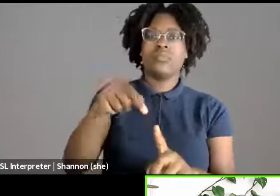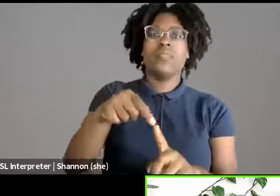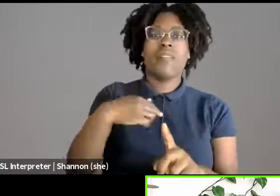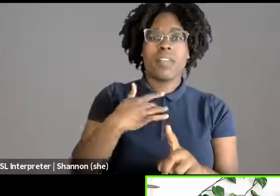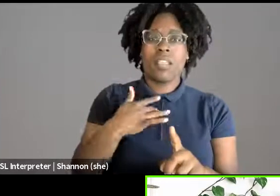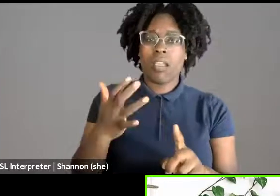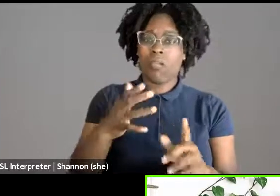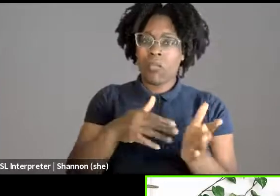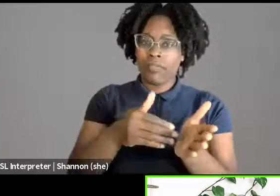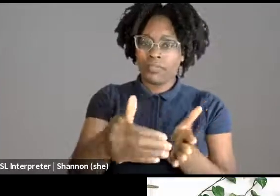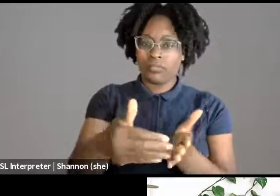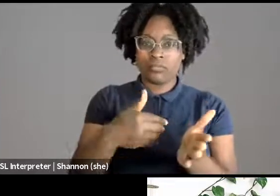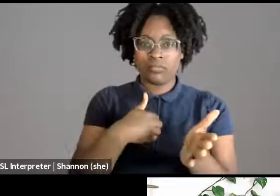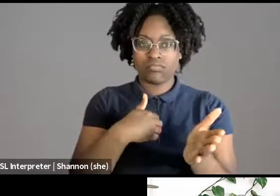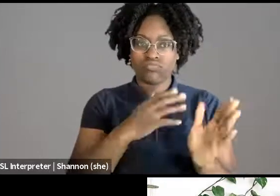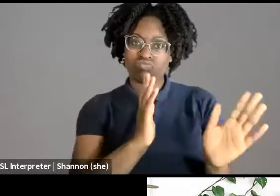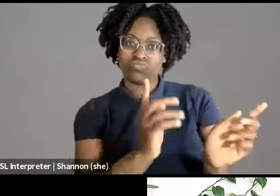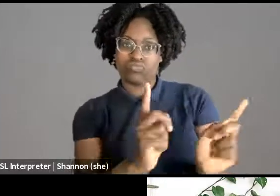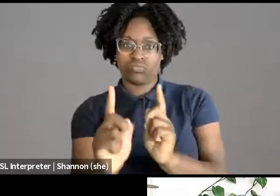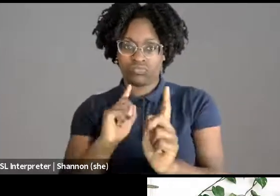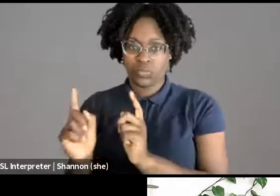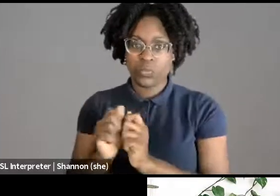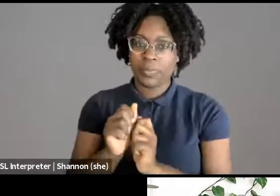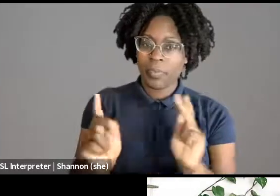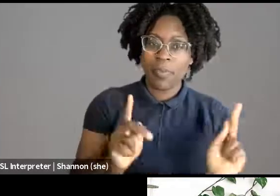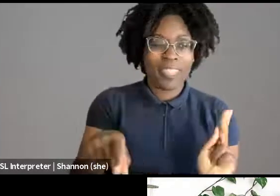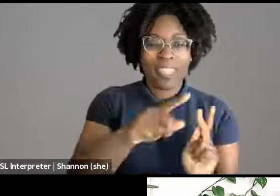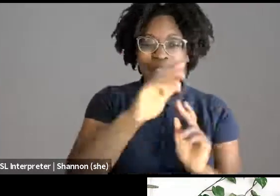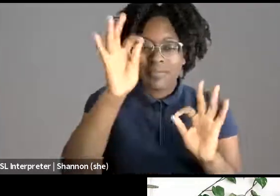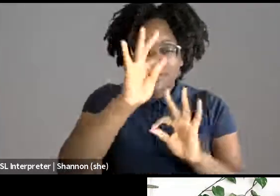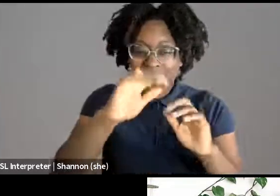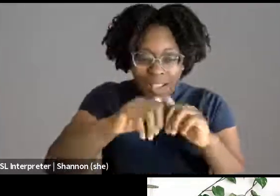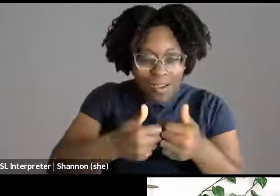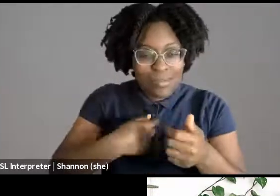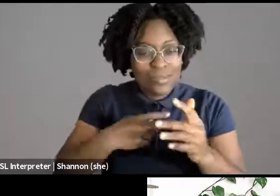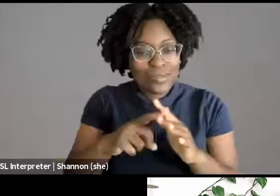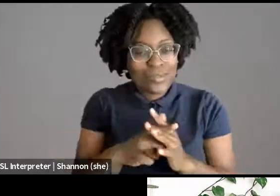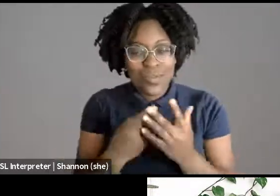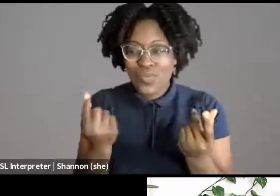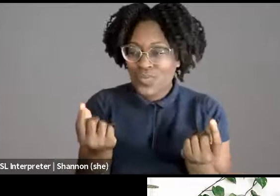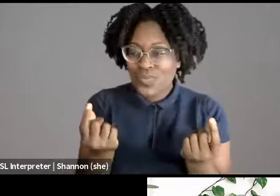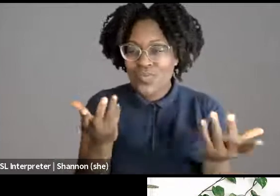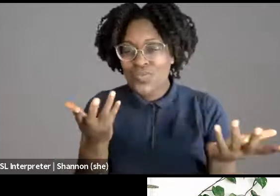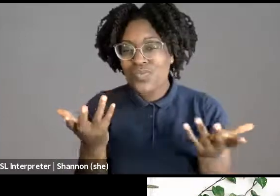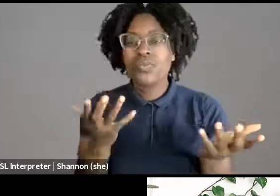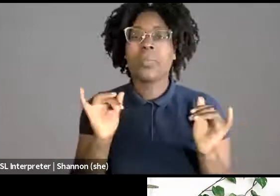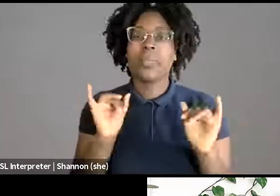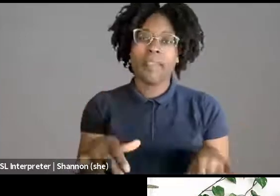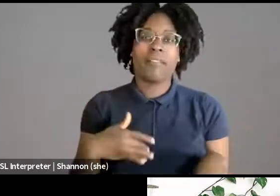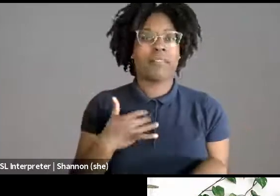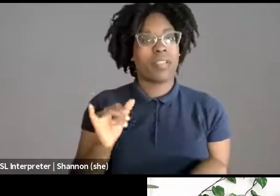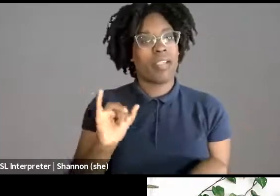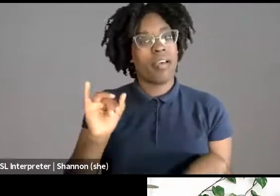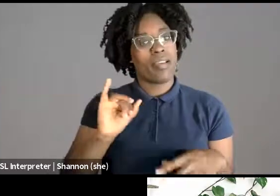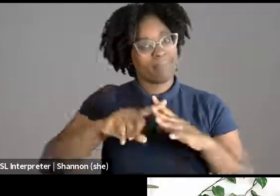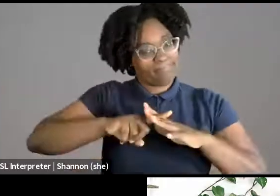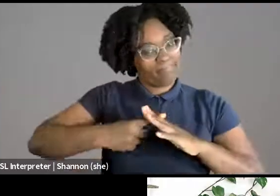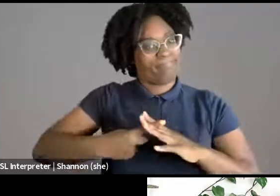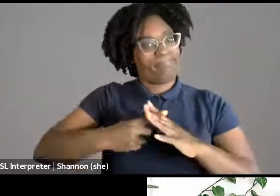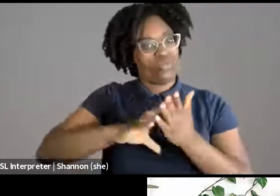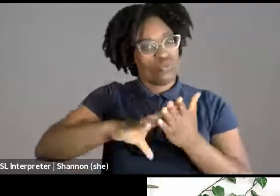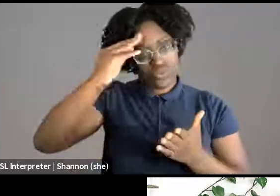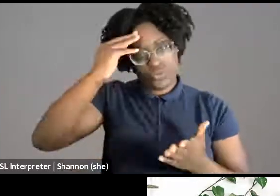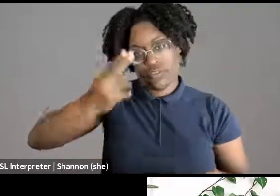start. Awesome. You know what? I have one more to add to that, which is, Yes. as you're building your own